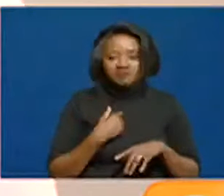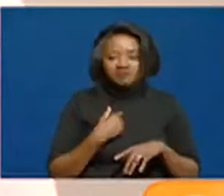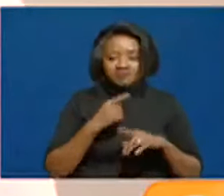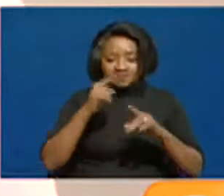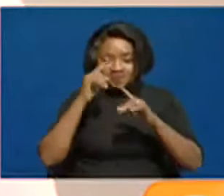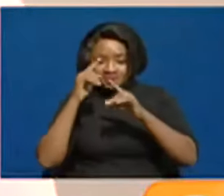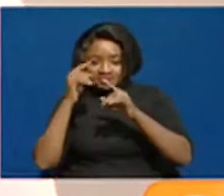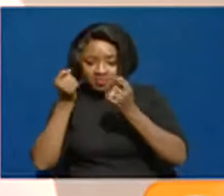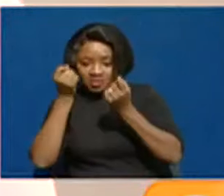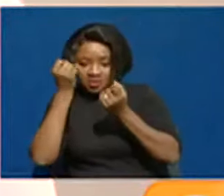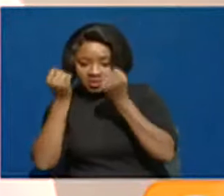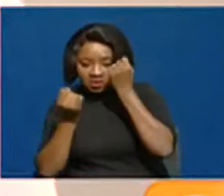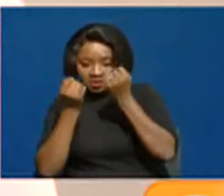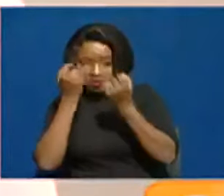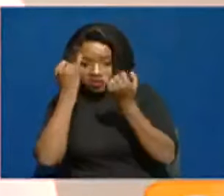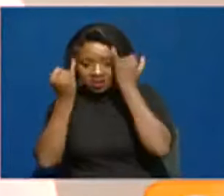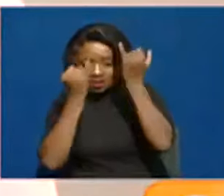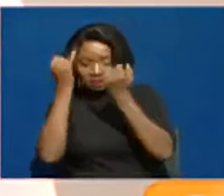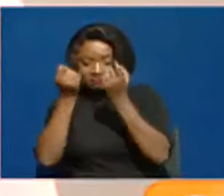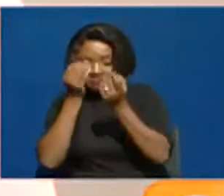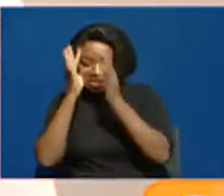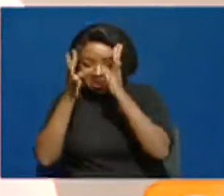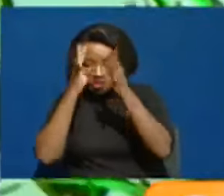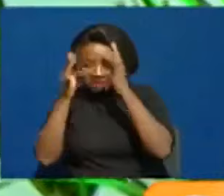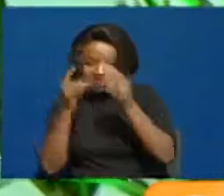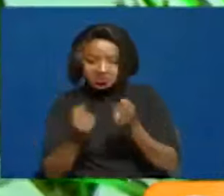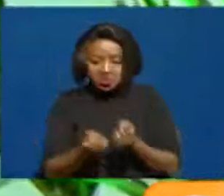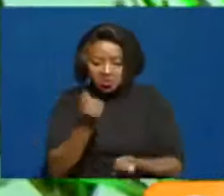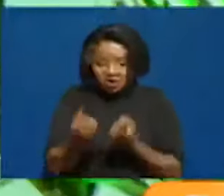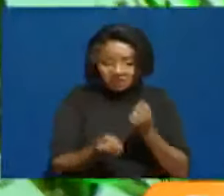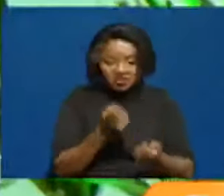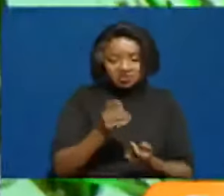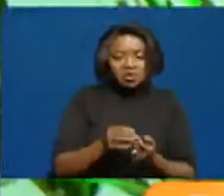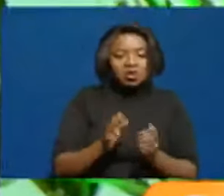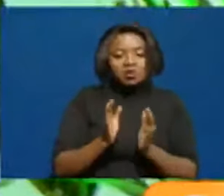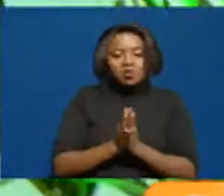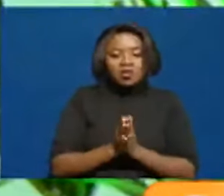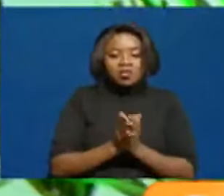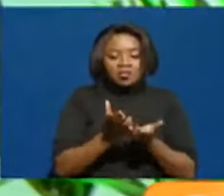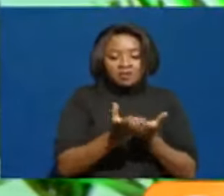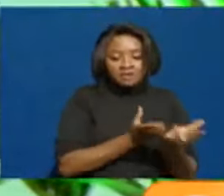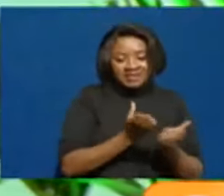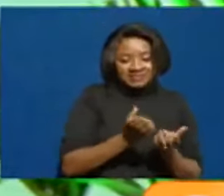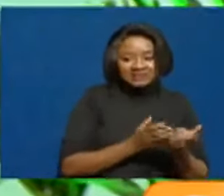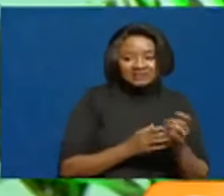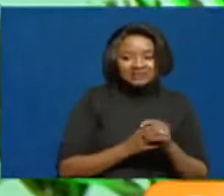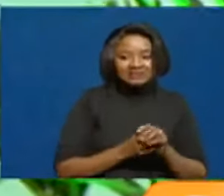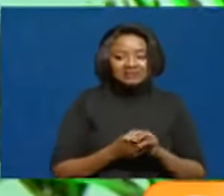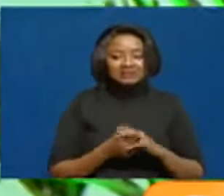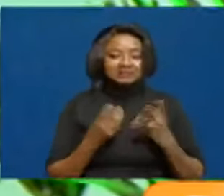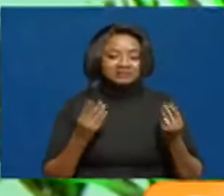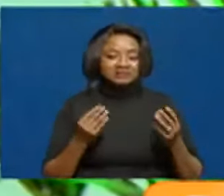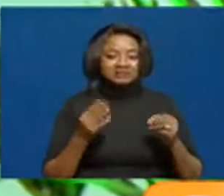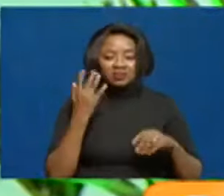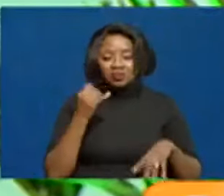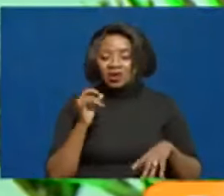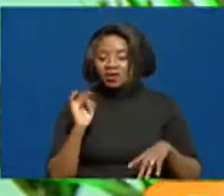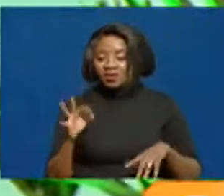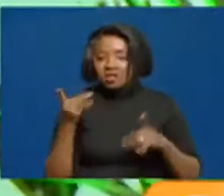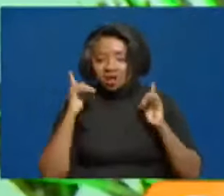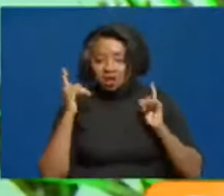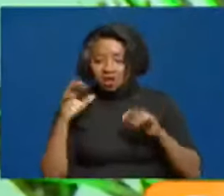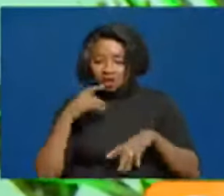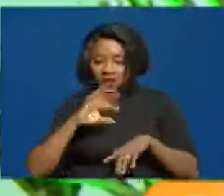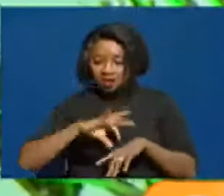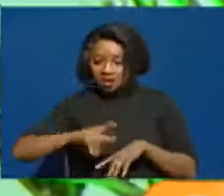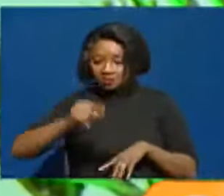innovation and enterprise or business, it's going to be easy because the lorries that will be acquired by the